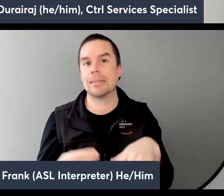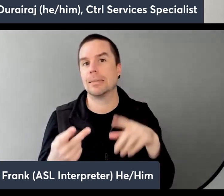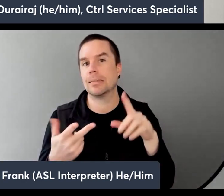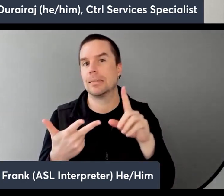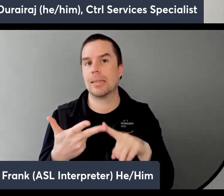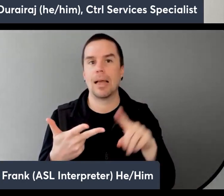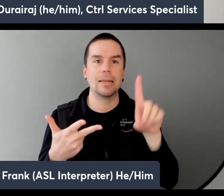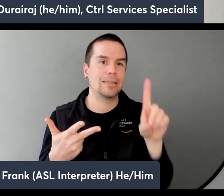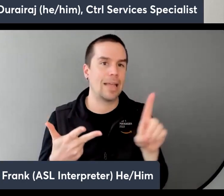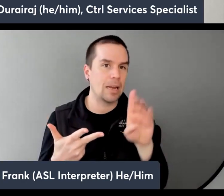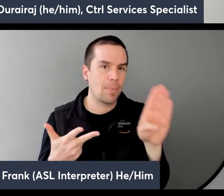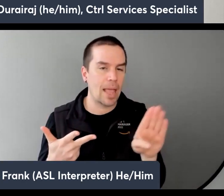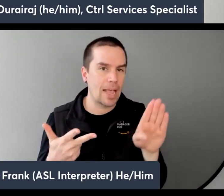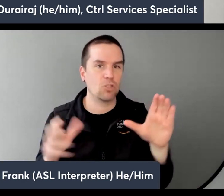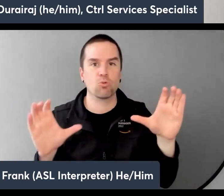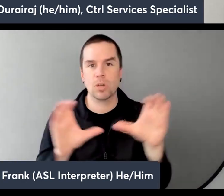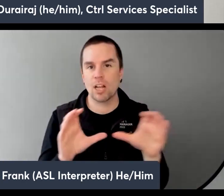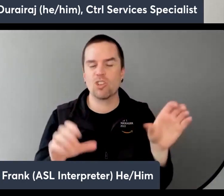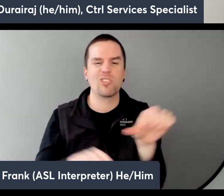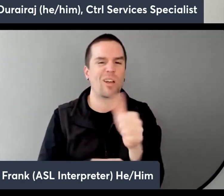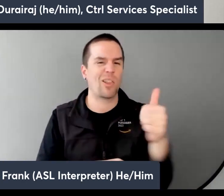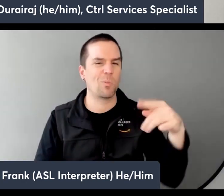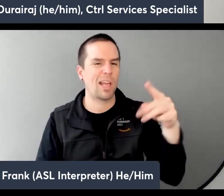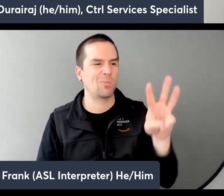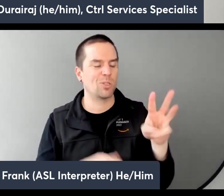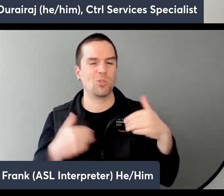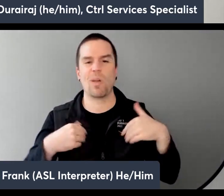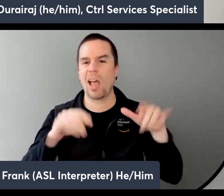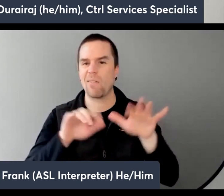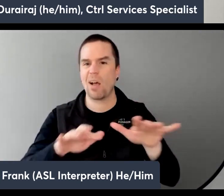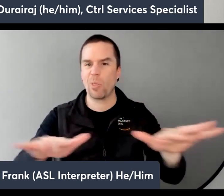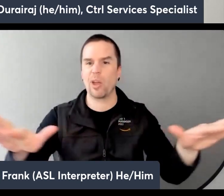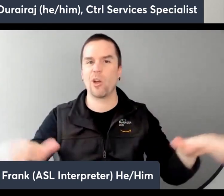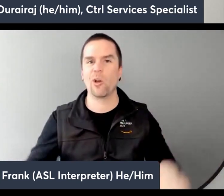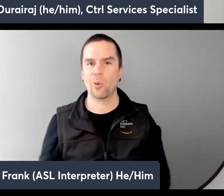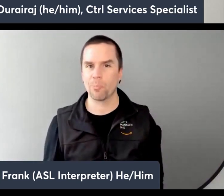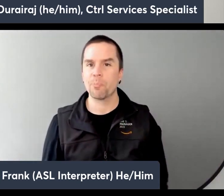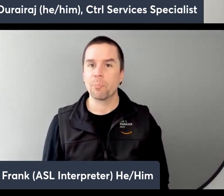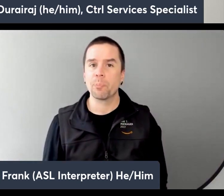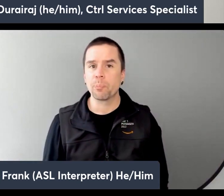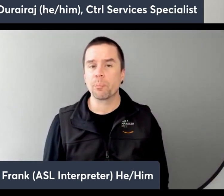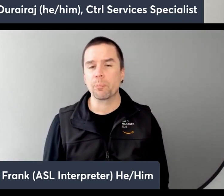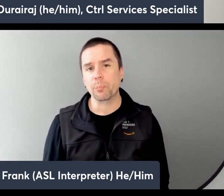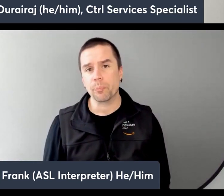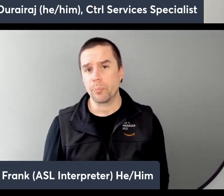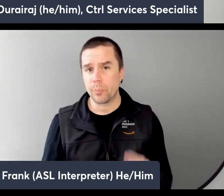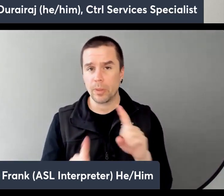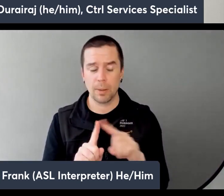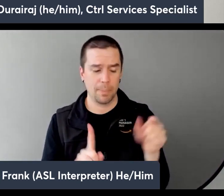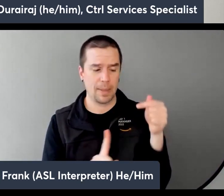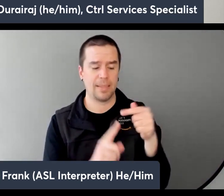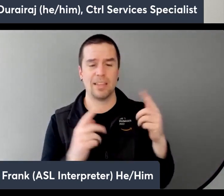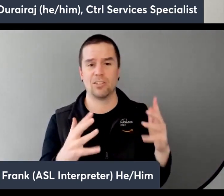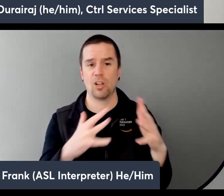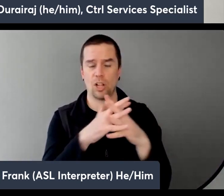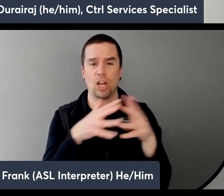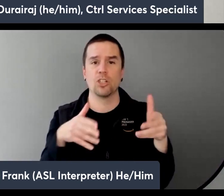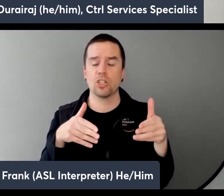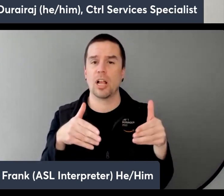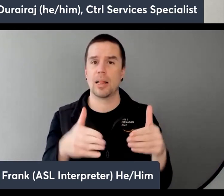you might have floating around. But basically, like this launch gives you a really comprehensive